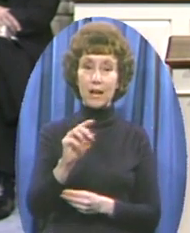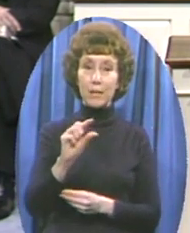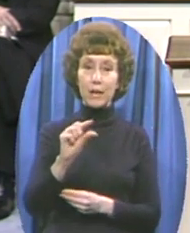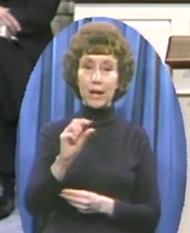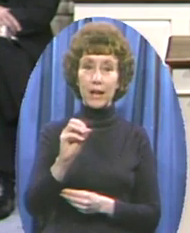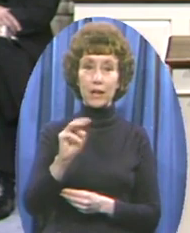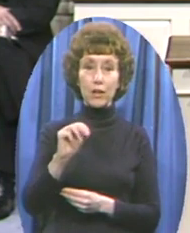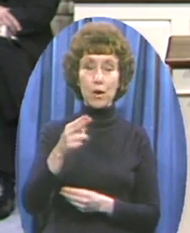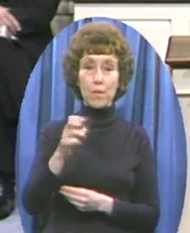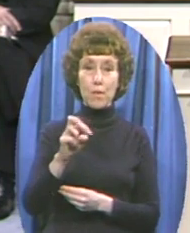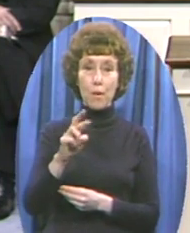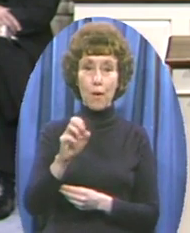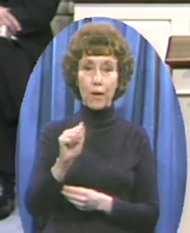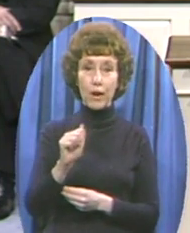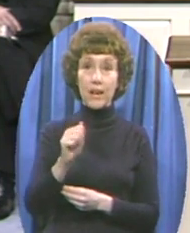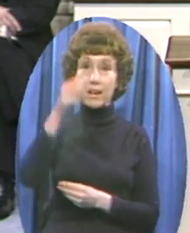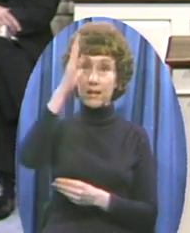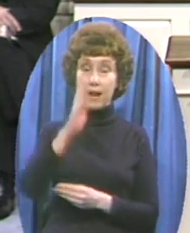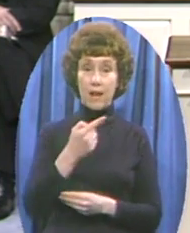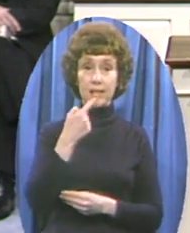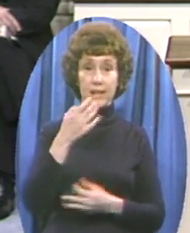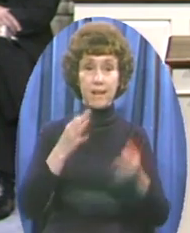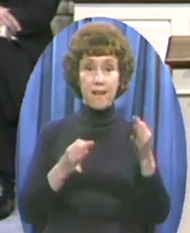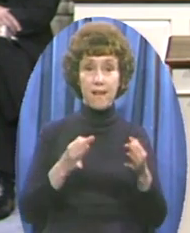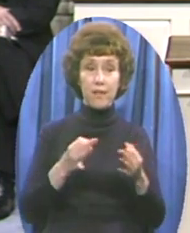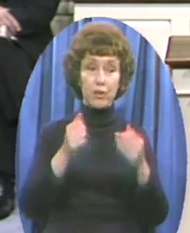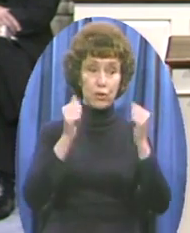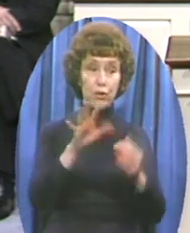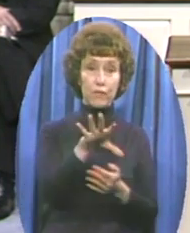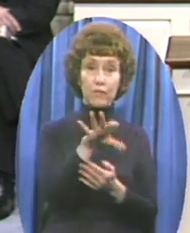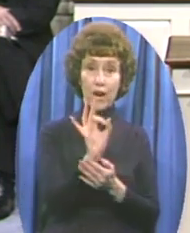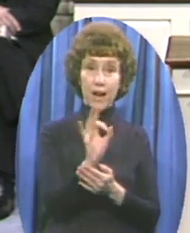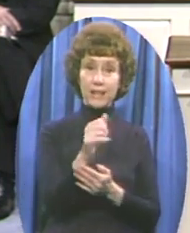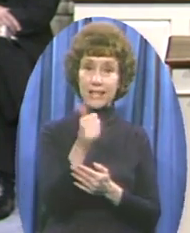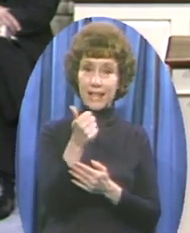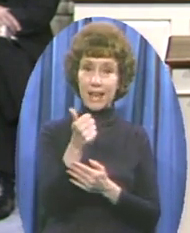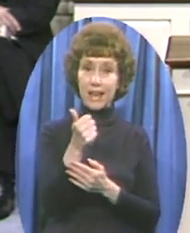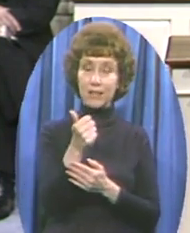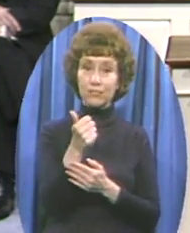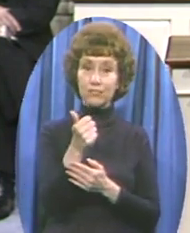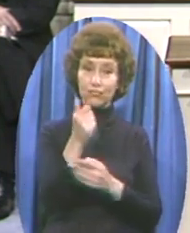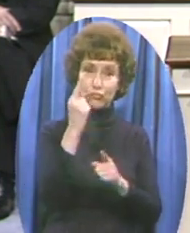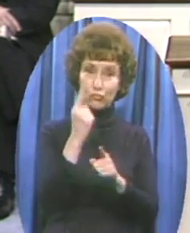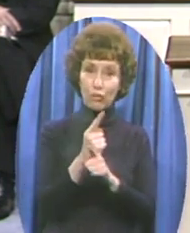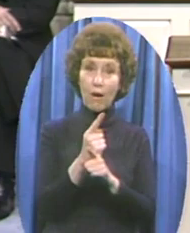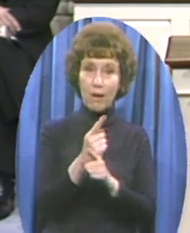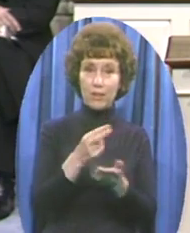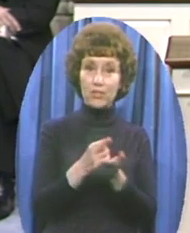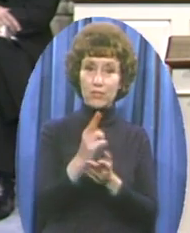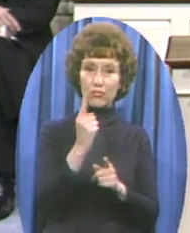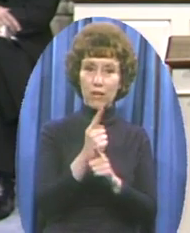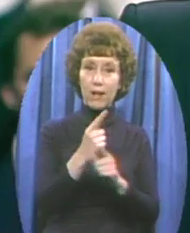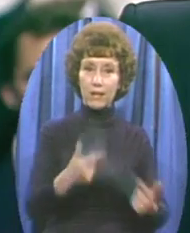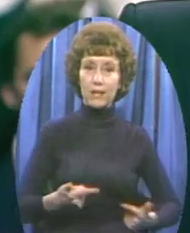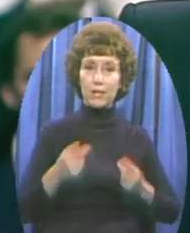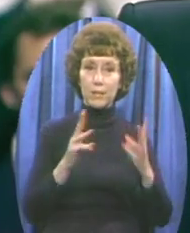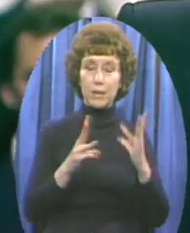if I can find 10 righteous persons, I'll not destroy those wicked cities steeped in